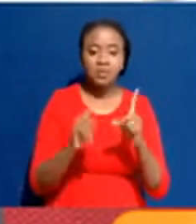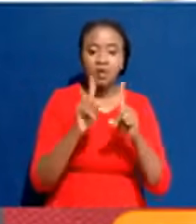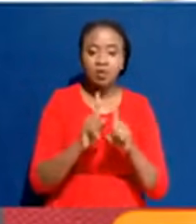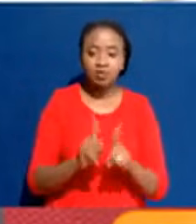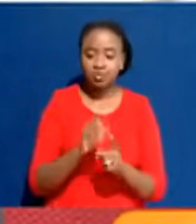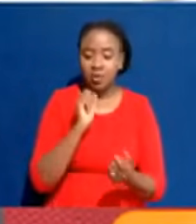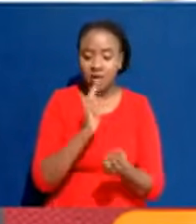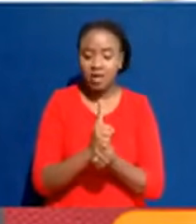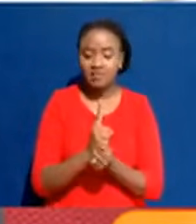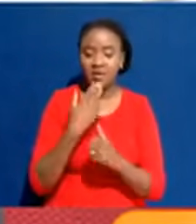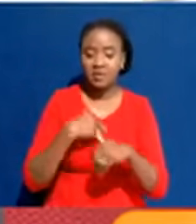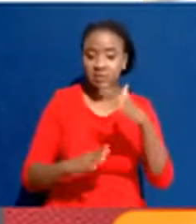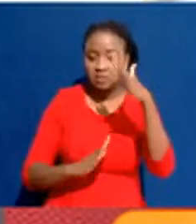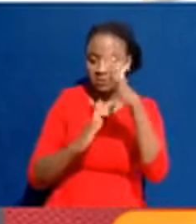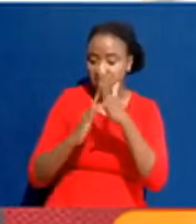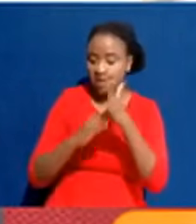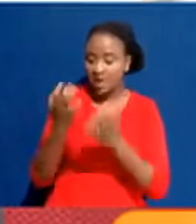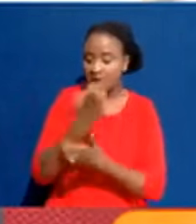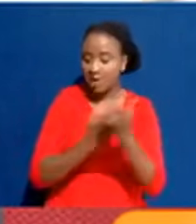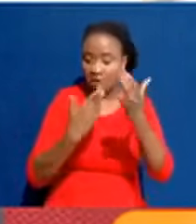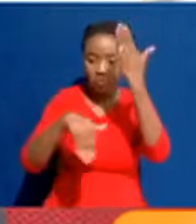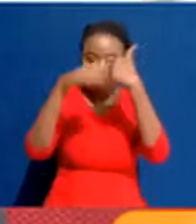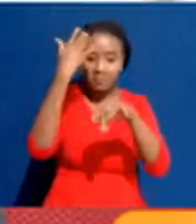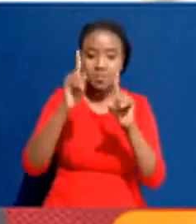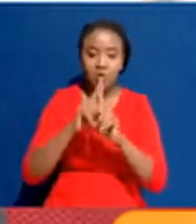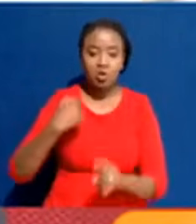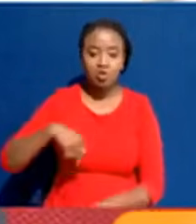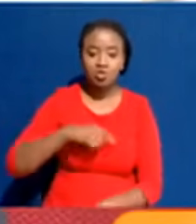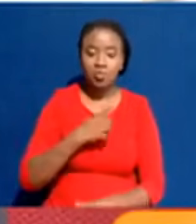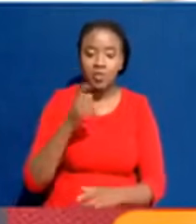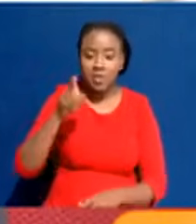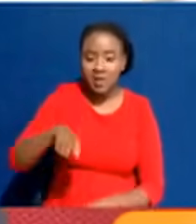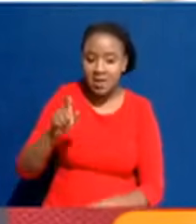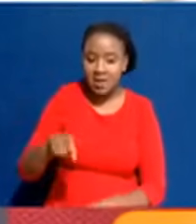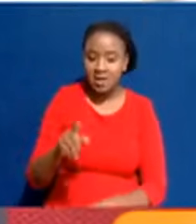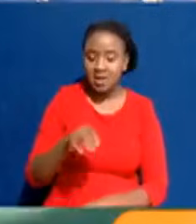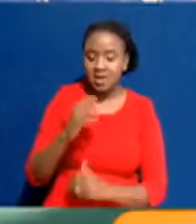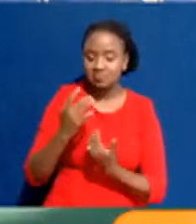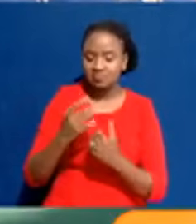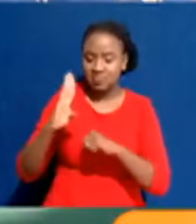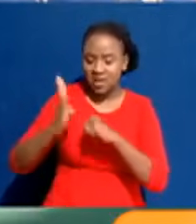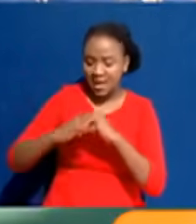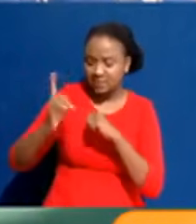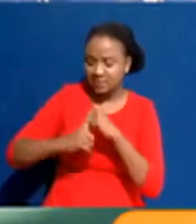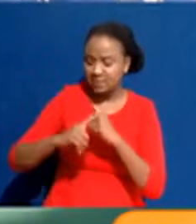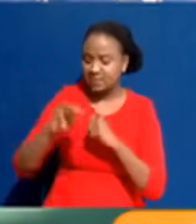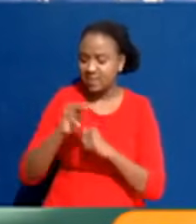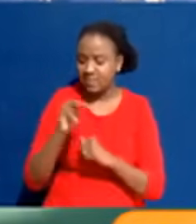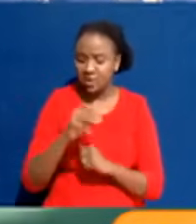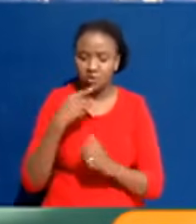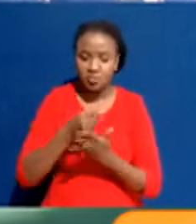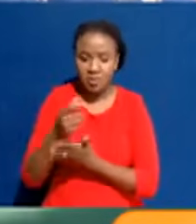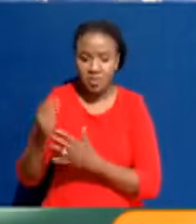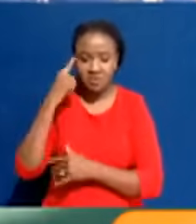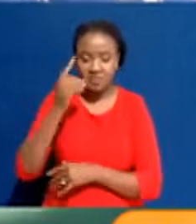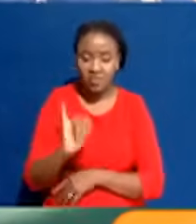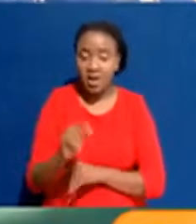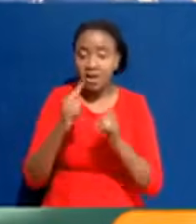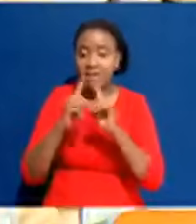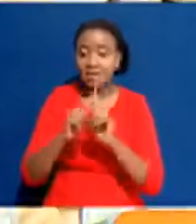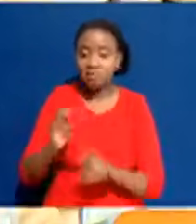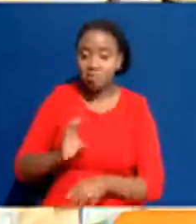economists, and we need about 96 million to cater for the PE expenses. The committee further concerned that